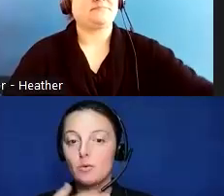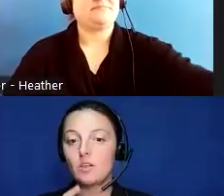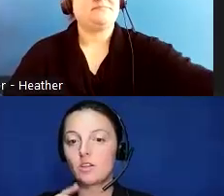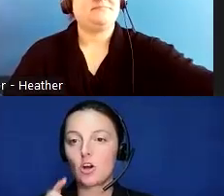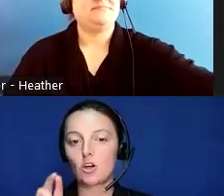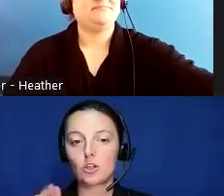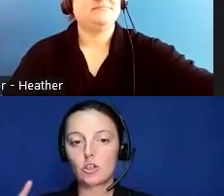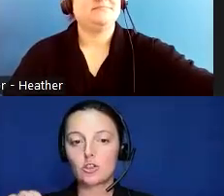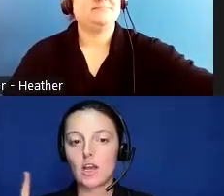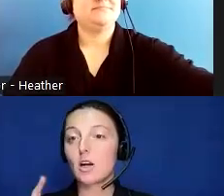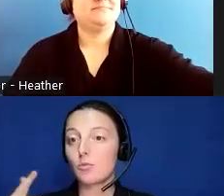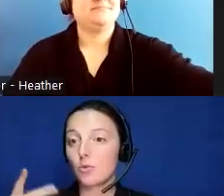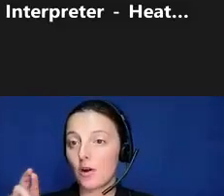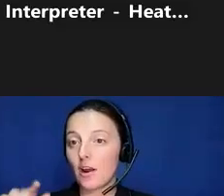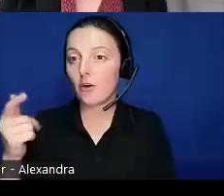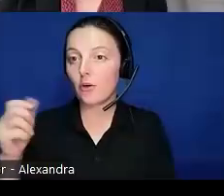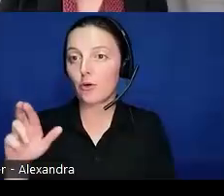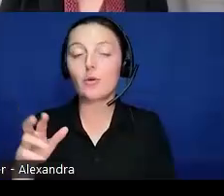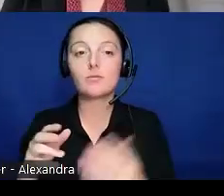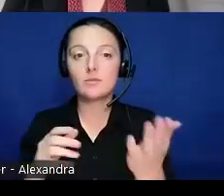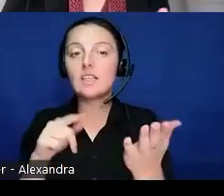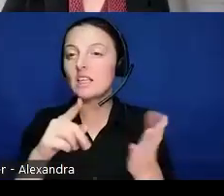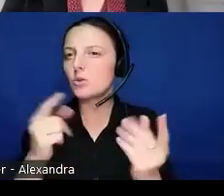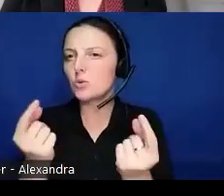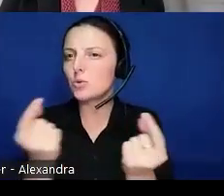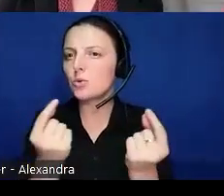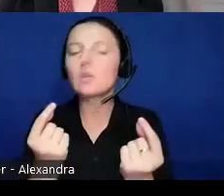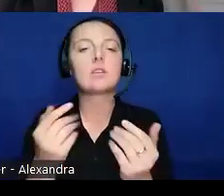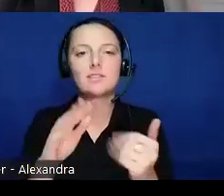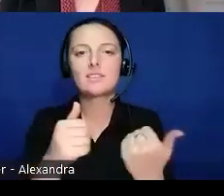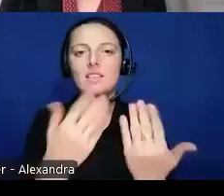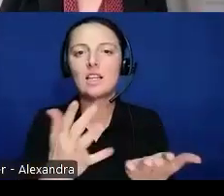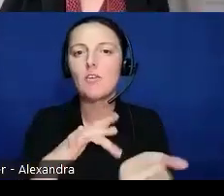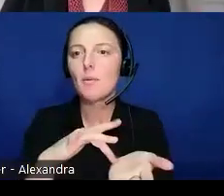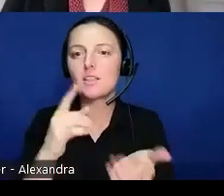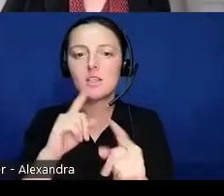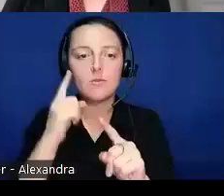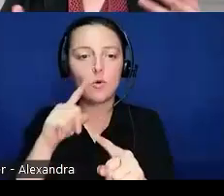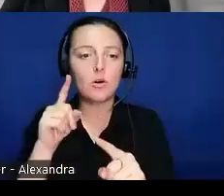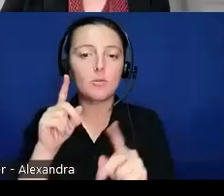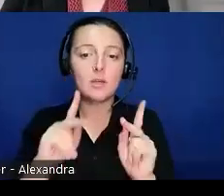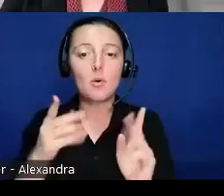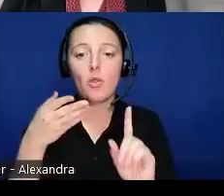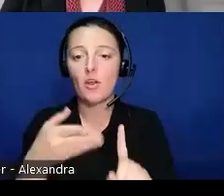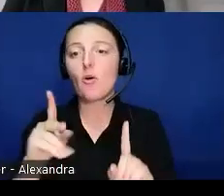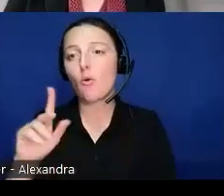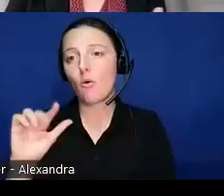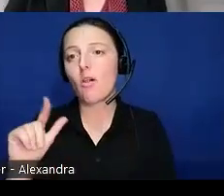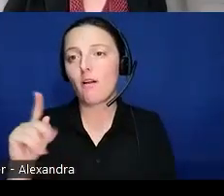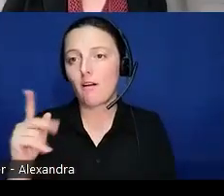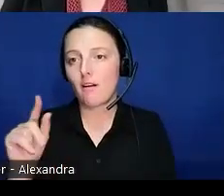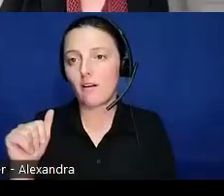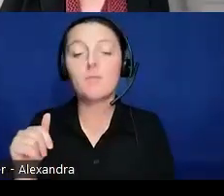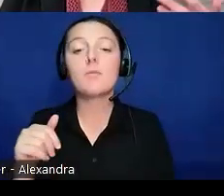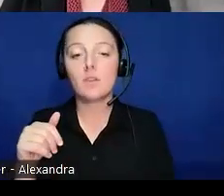was delivering street medicine to the people of Kolkata in the slums and the street districts. As you might know, Kolkata has an